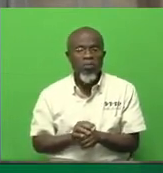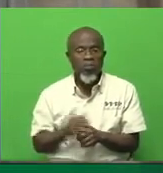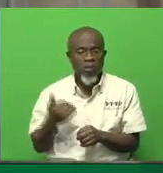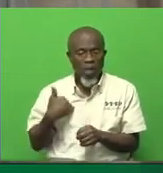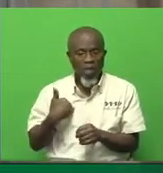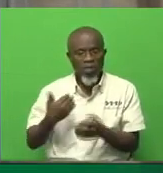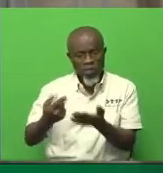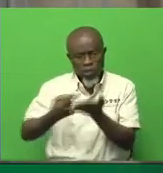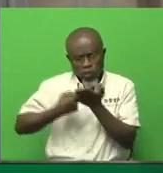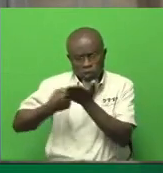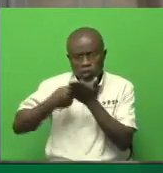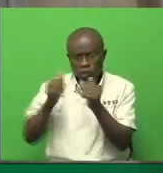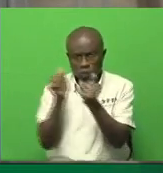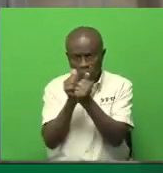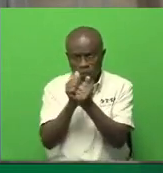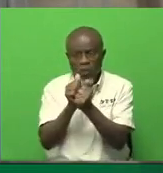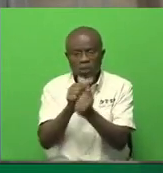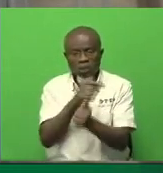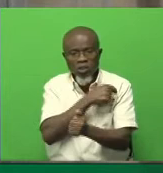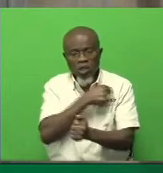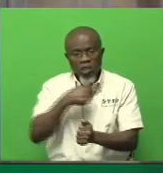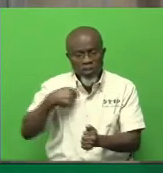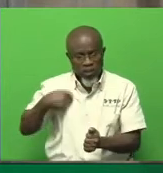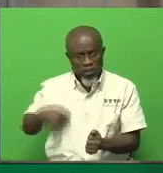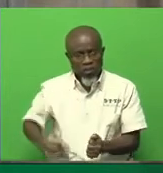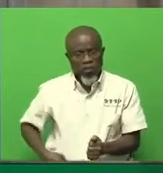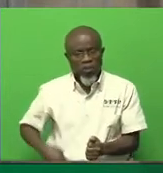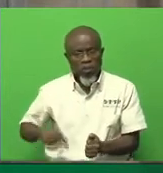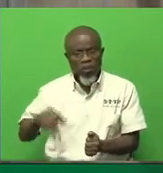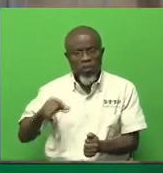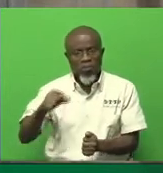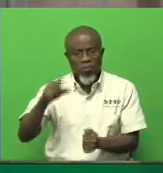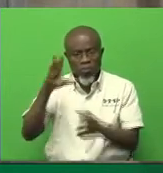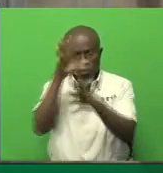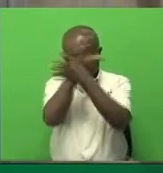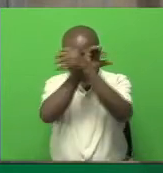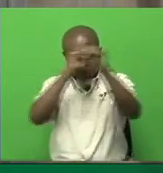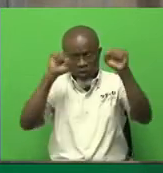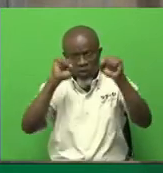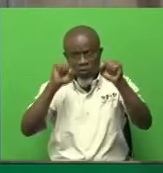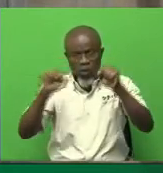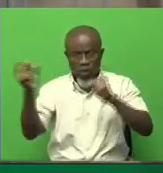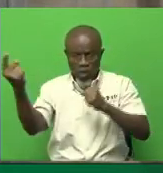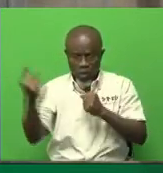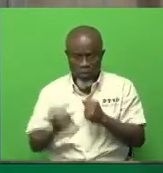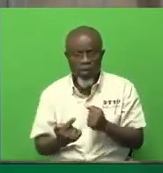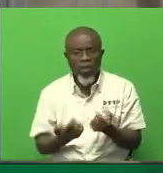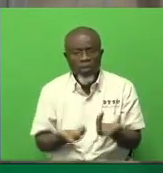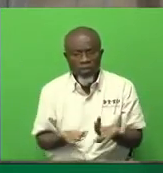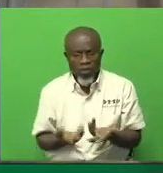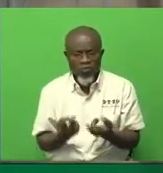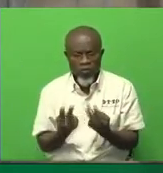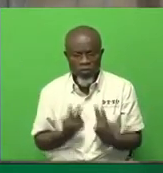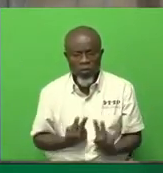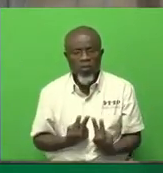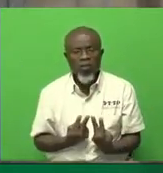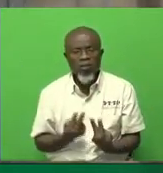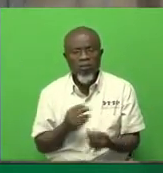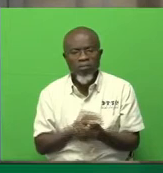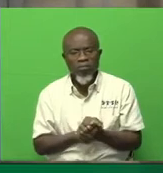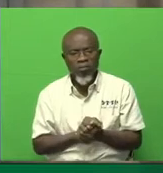lateral talks to the Chinese president XI Japan during his 2013 state visit to Trinidad and Tobago